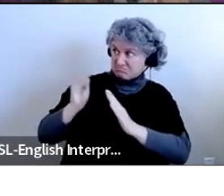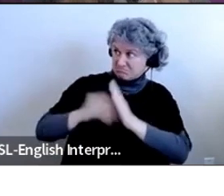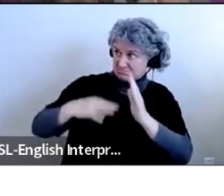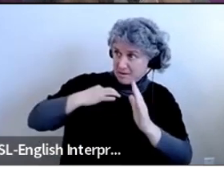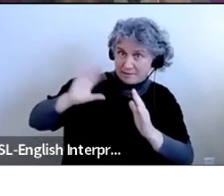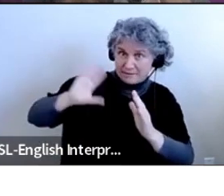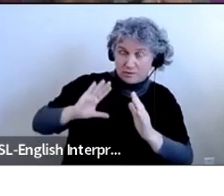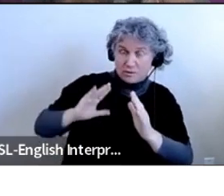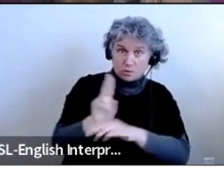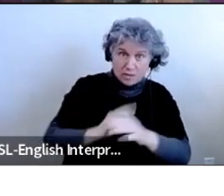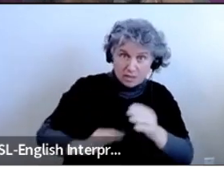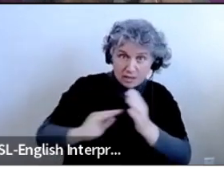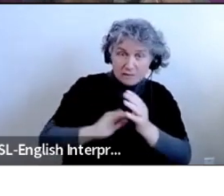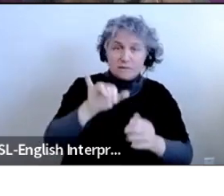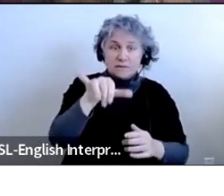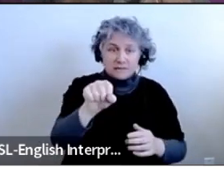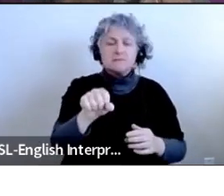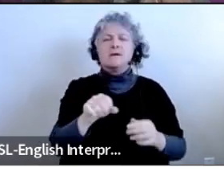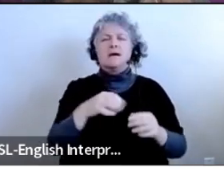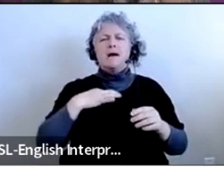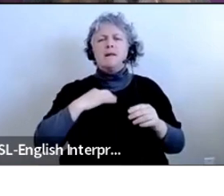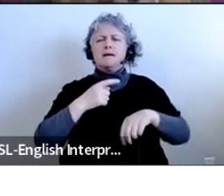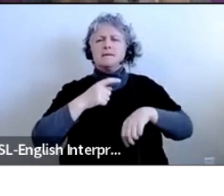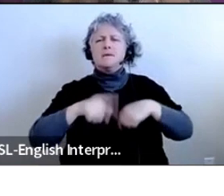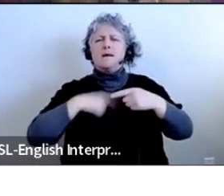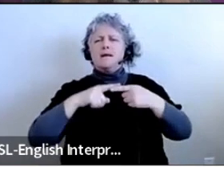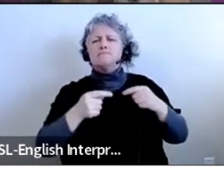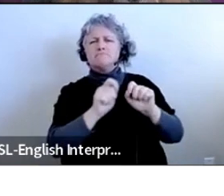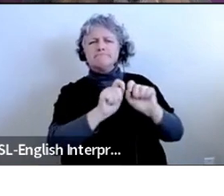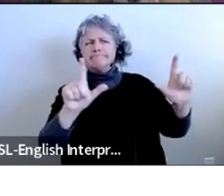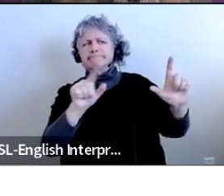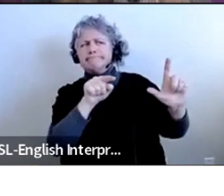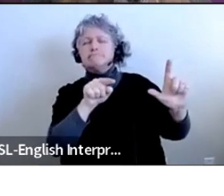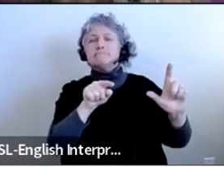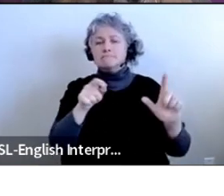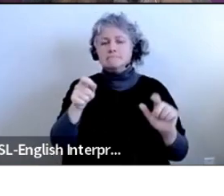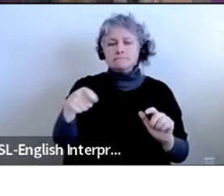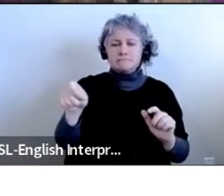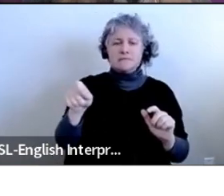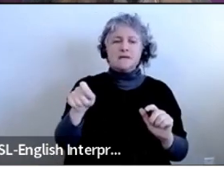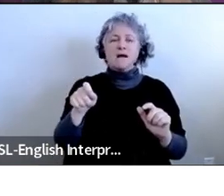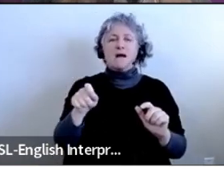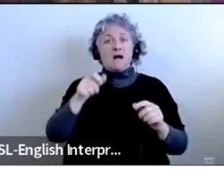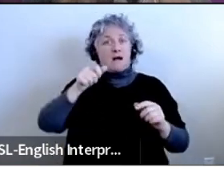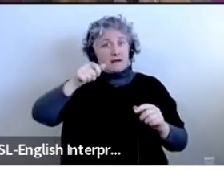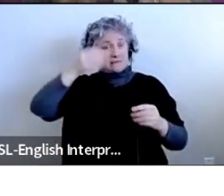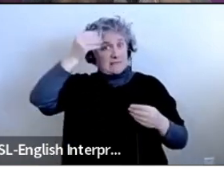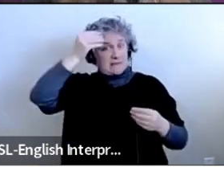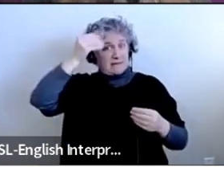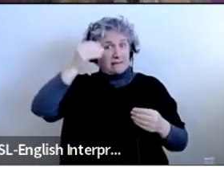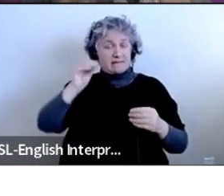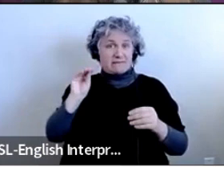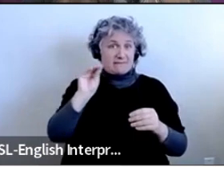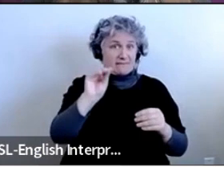the data? And then it'll show you the date that you applied last. And overwrite any data I have already added to this